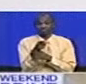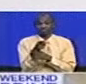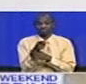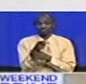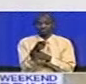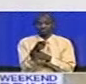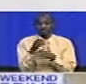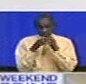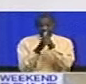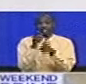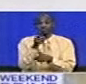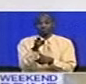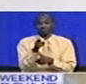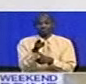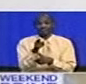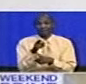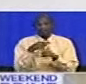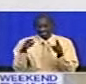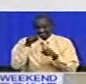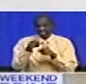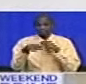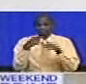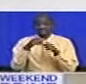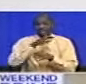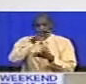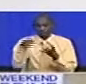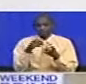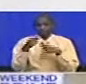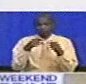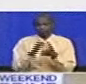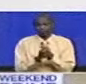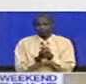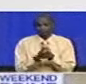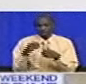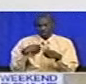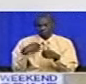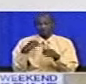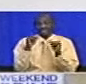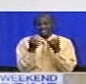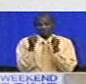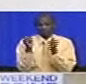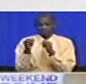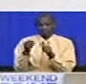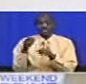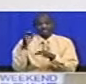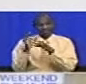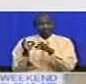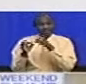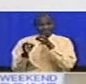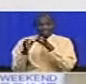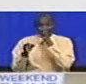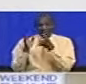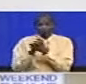to leadership. But if the process, the whole process of renewal is dependent on